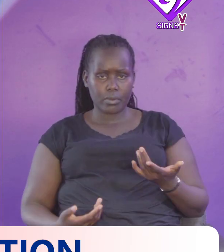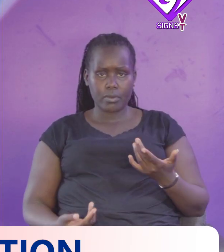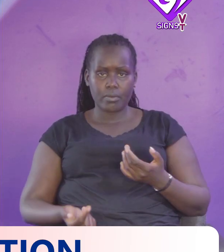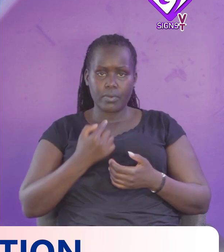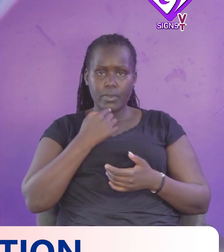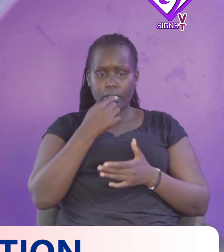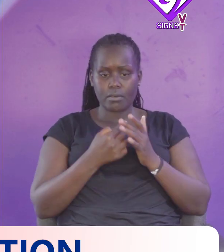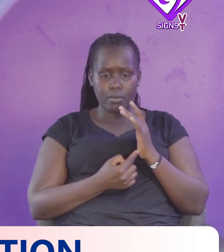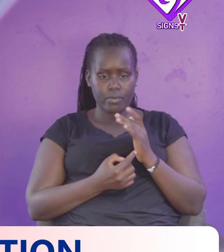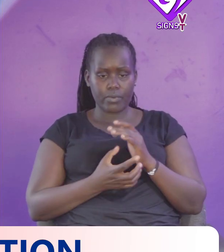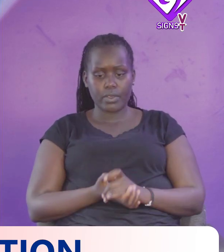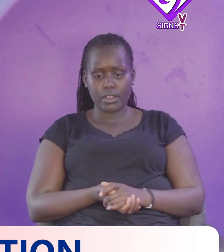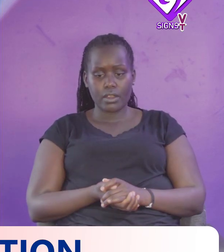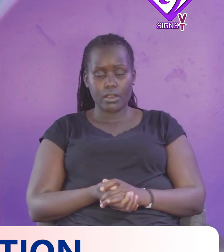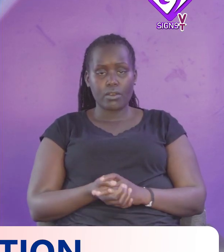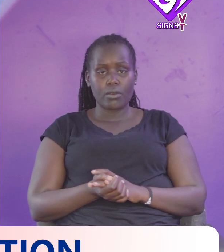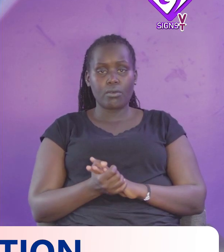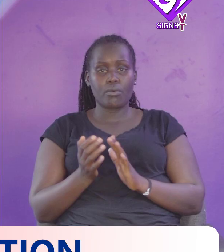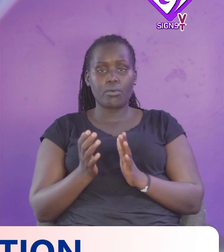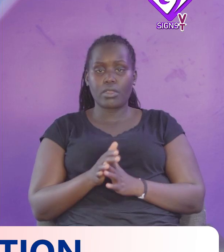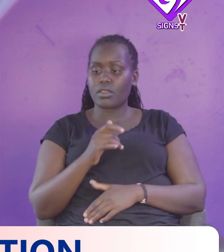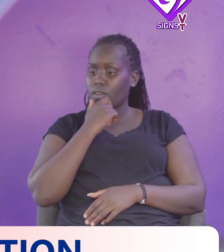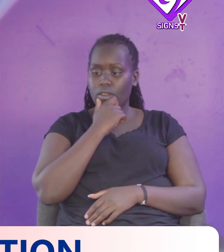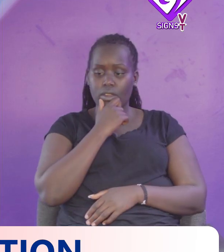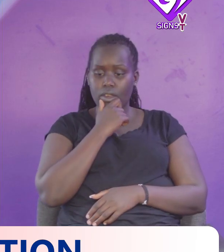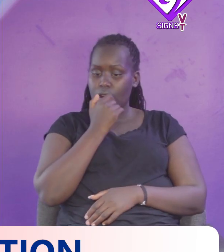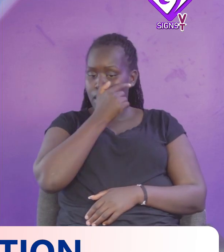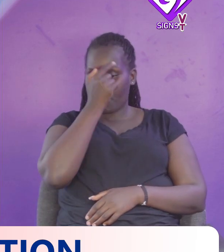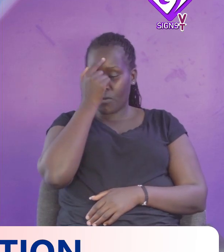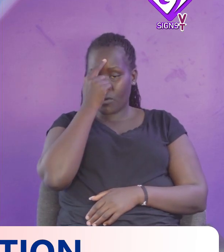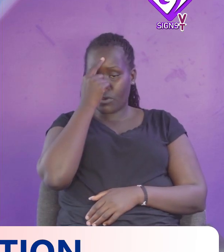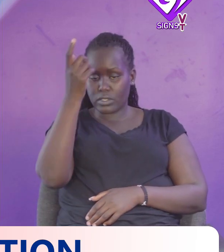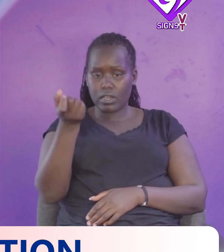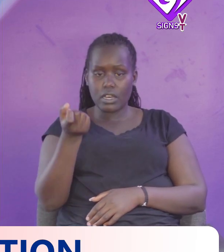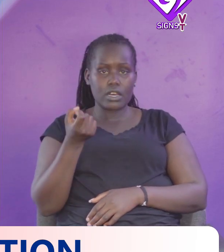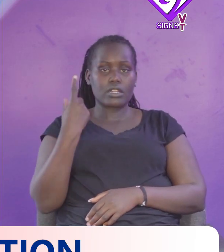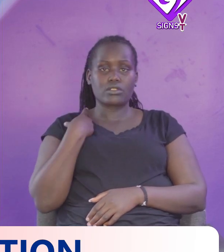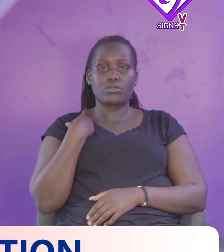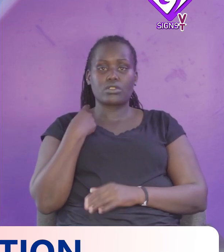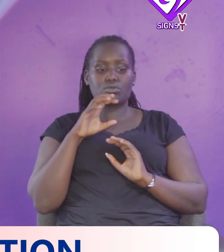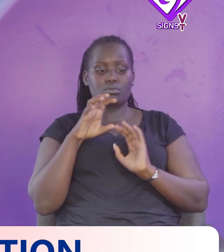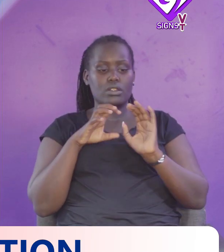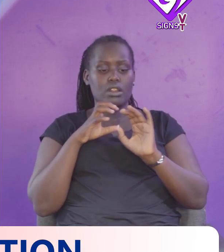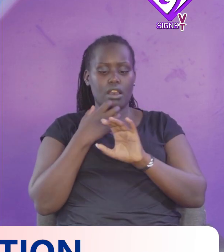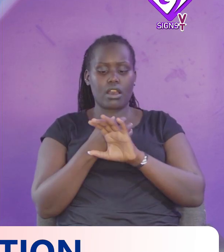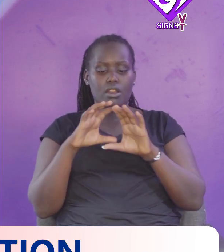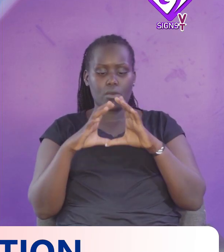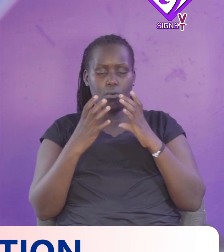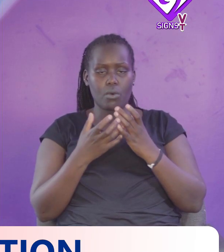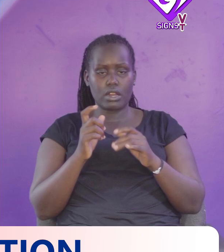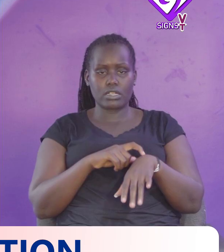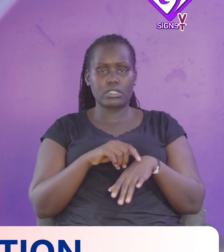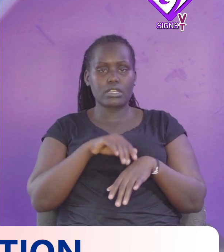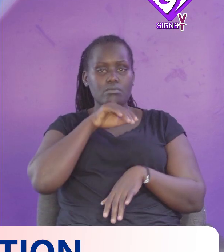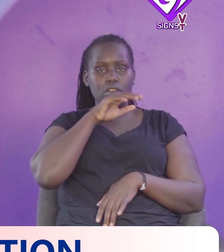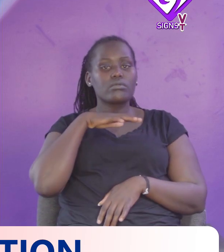saying that with the wonder is because they have not understood that we are living in a comprehensive world. Because when Baba died and everybody